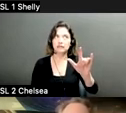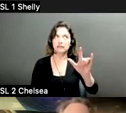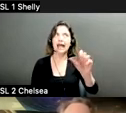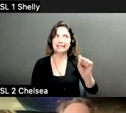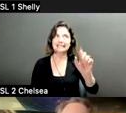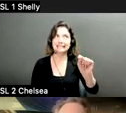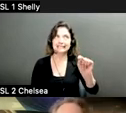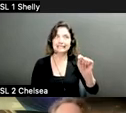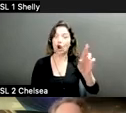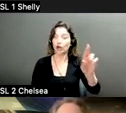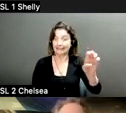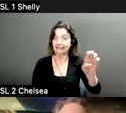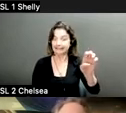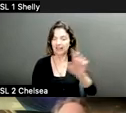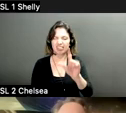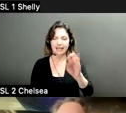S-Y-S-T-R-E.